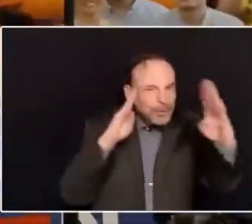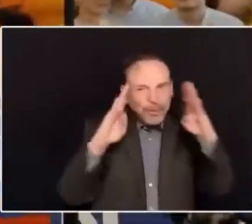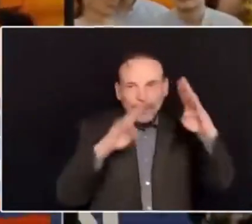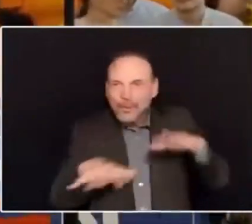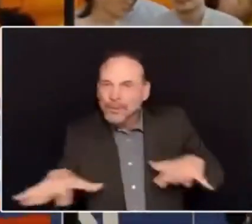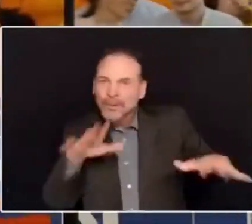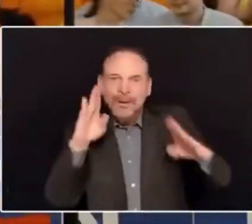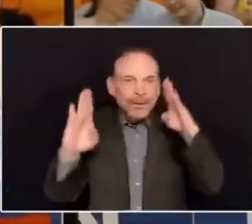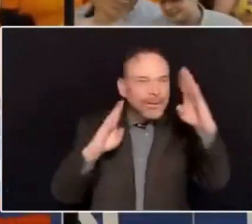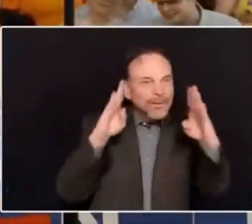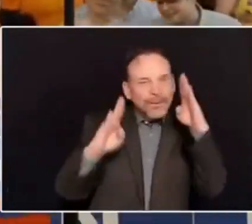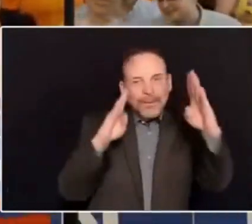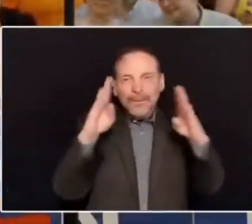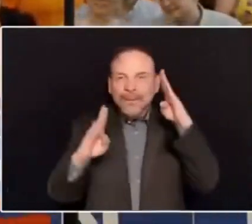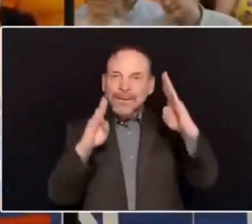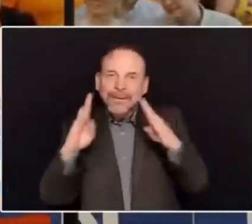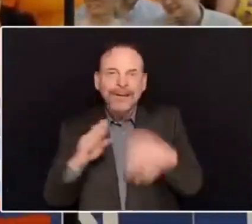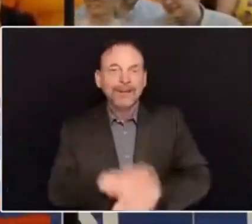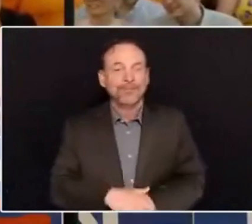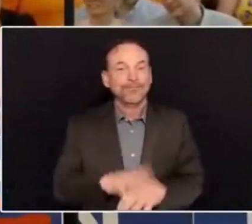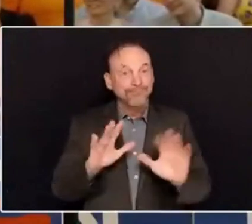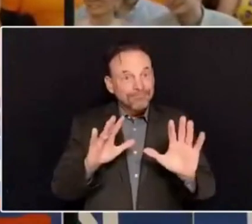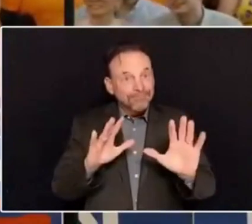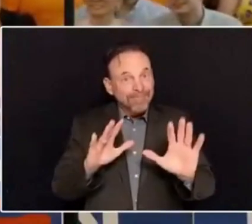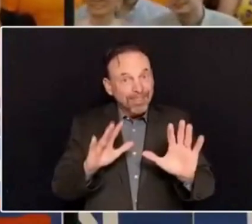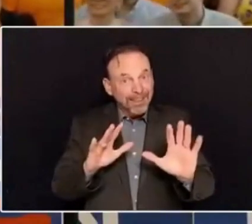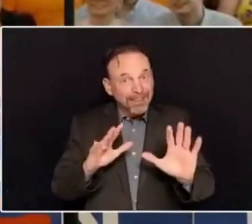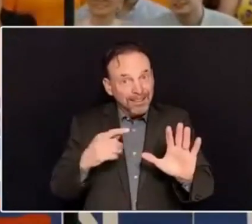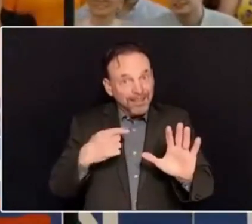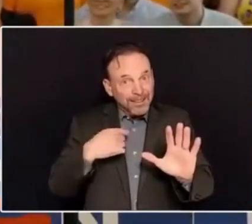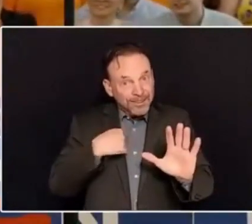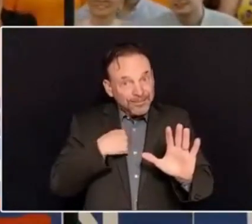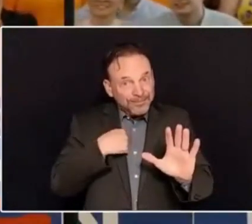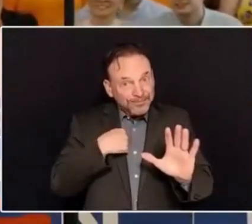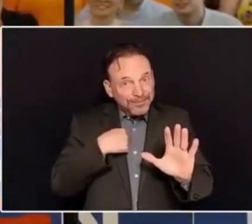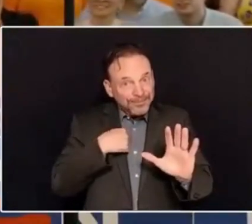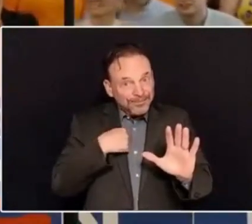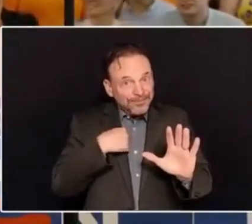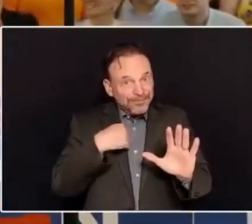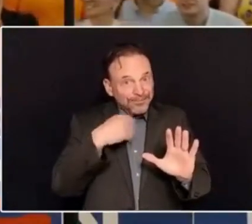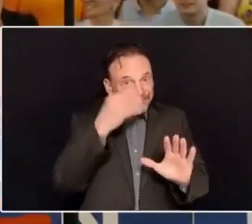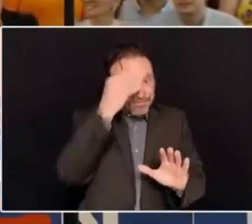Well, I tell you what. We love you. Well, thank you. I love you back. Look,